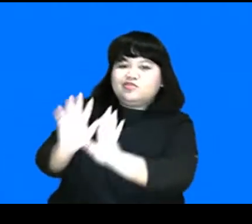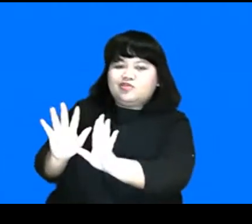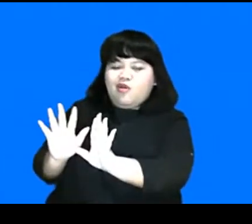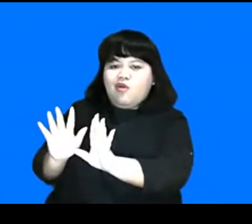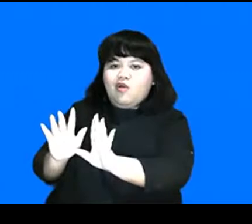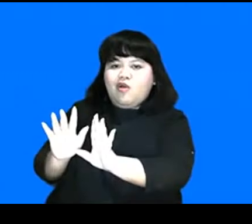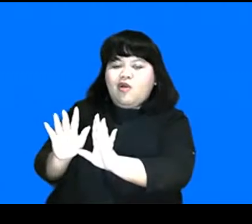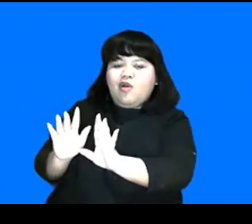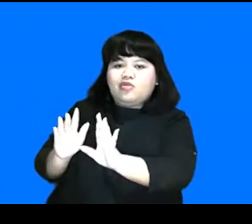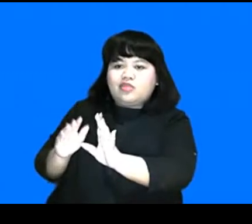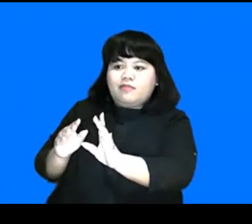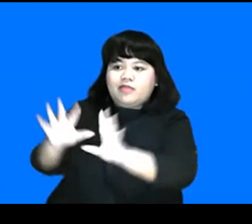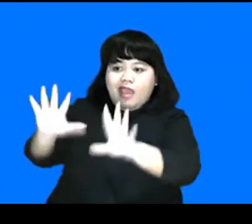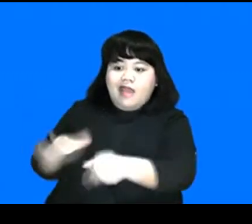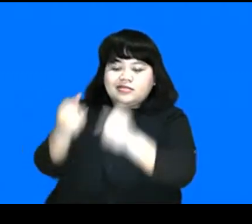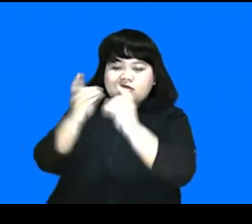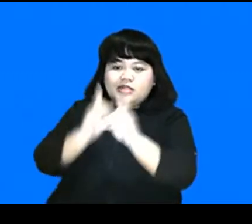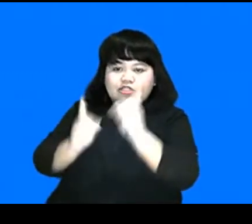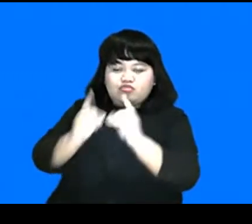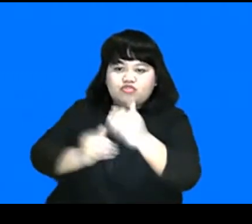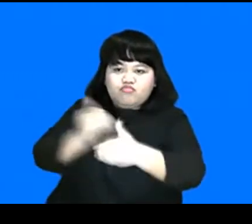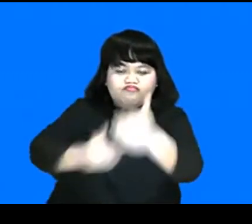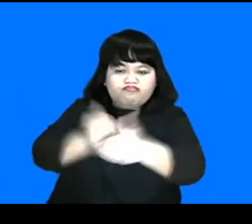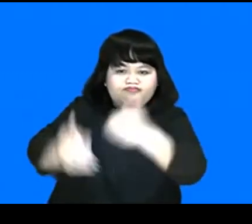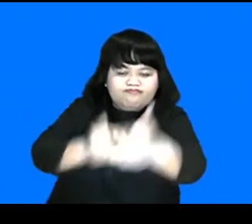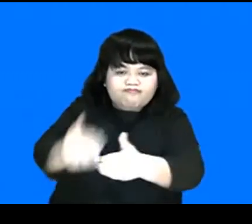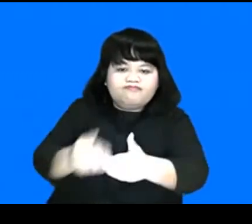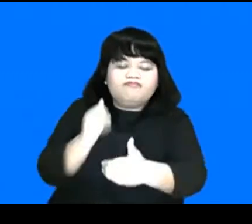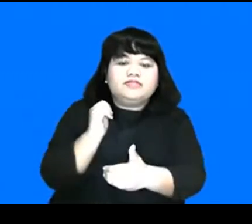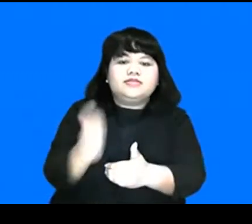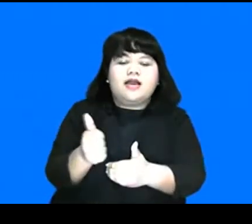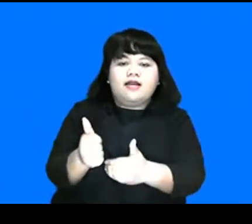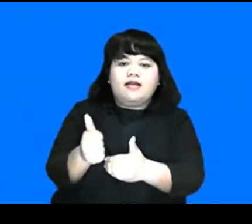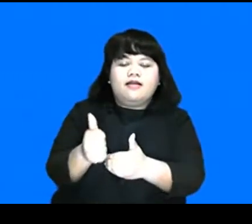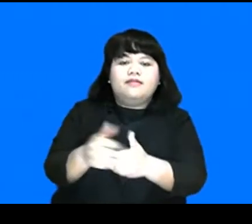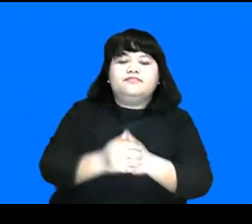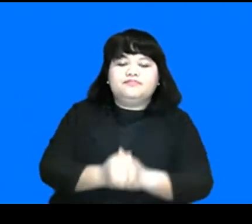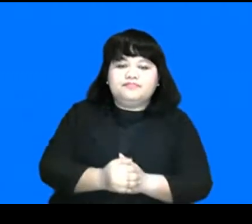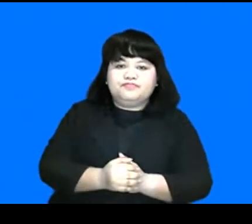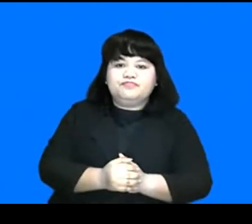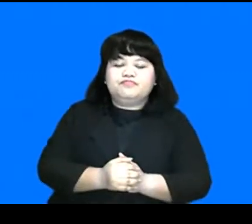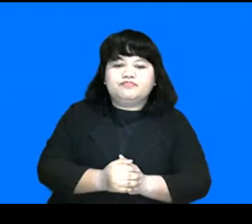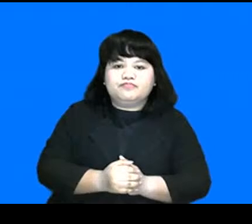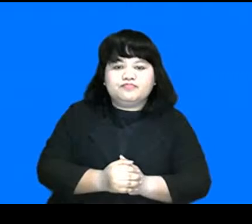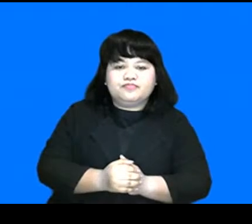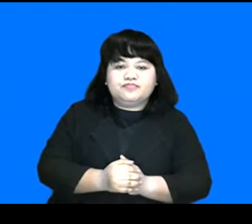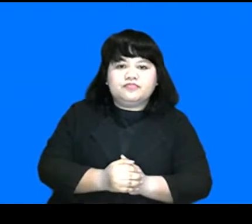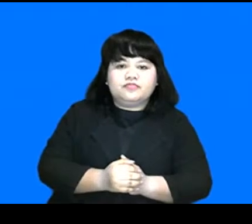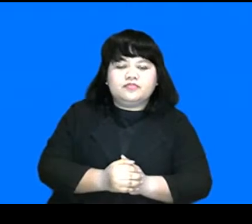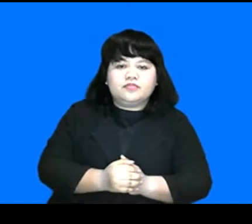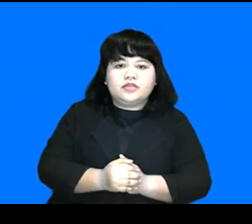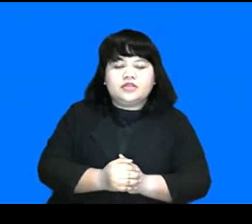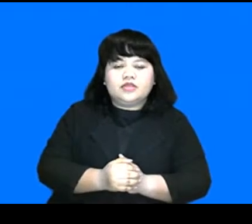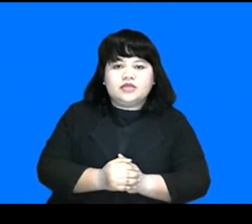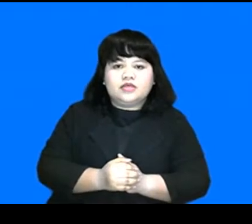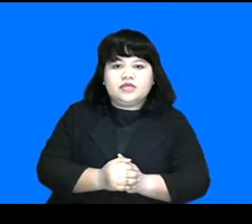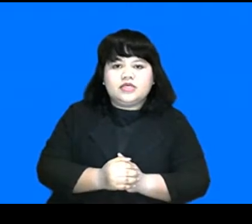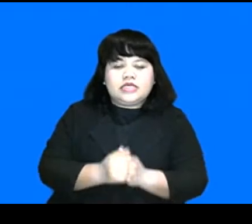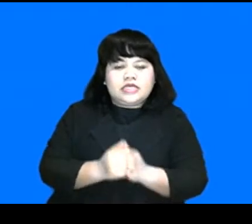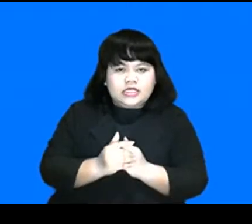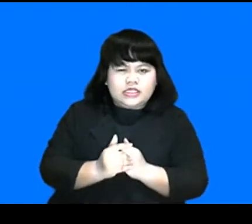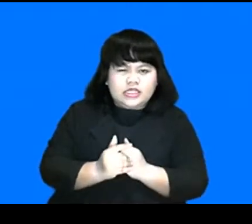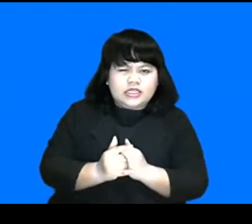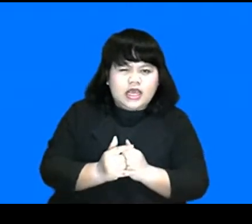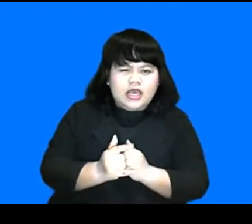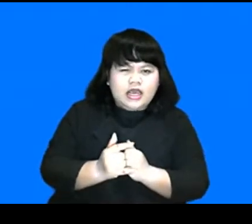responsibilities. To take the discussion forward, I would like to call Mr. Jagchai Shomtongdi, who is lead for